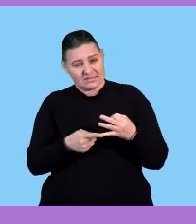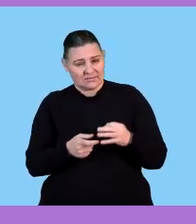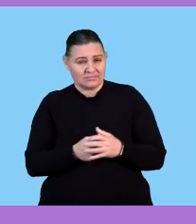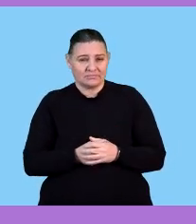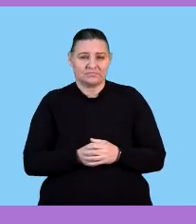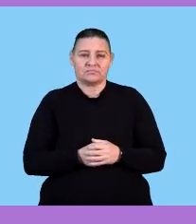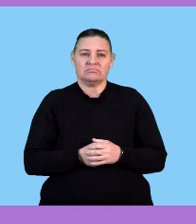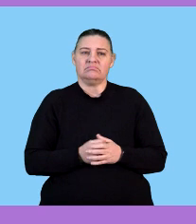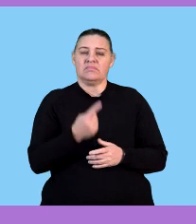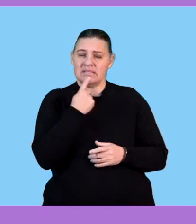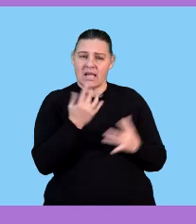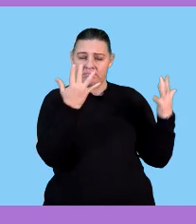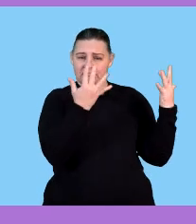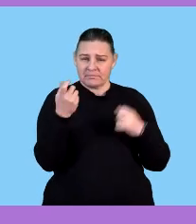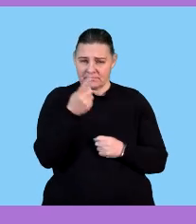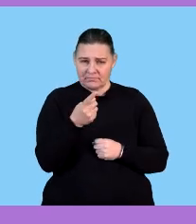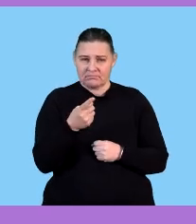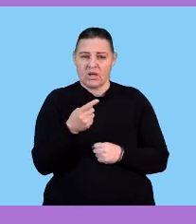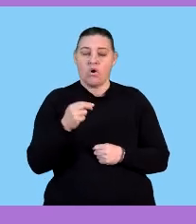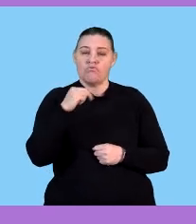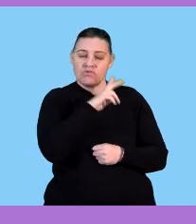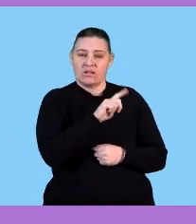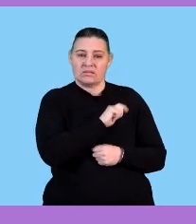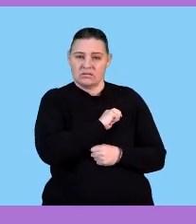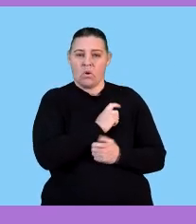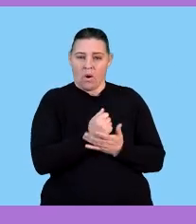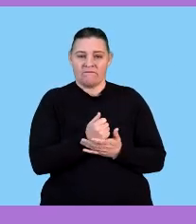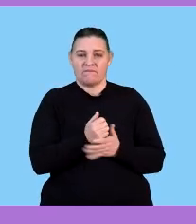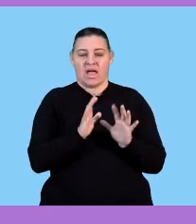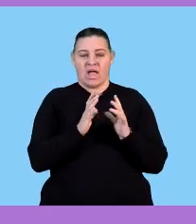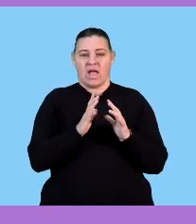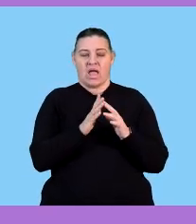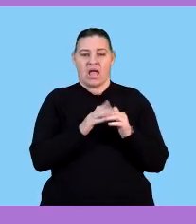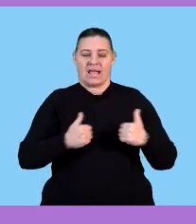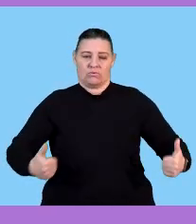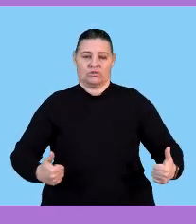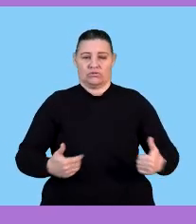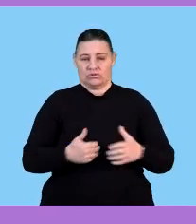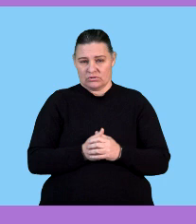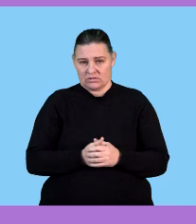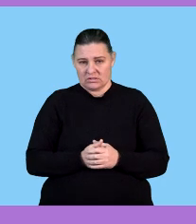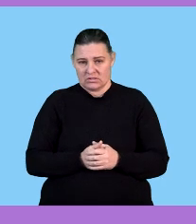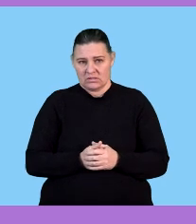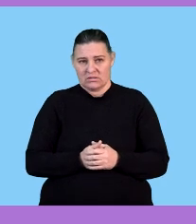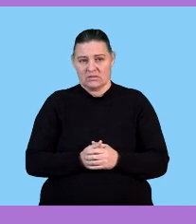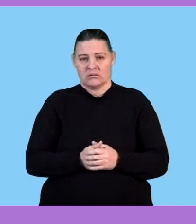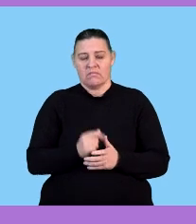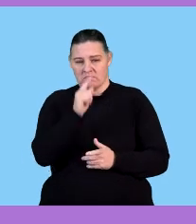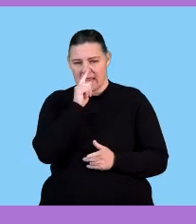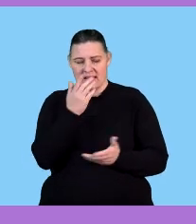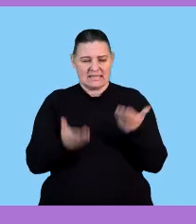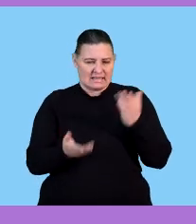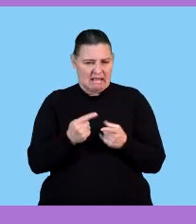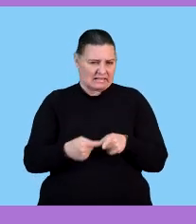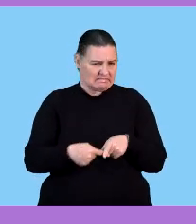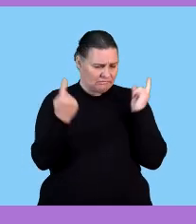us? Okay, it says calculate the real length of the couch. Now, if you notice, the scale given here is slightly